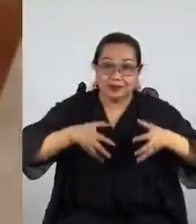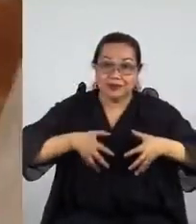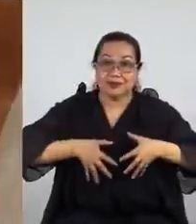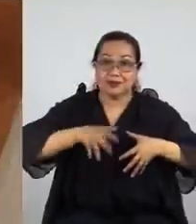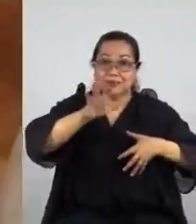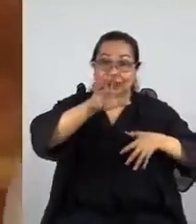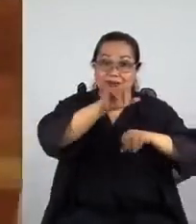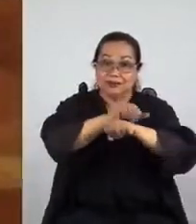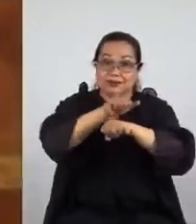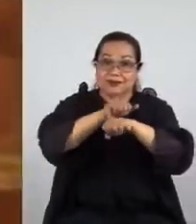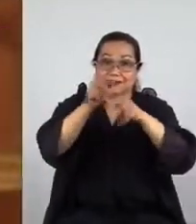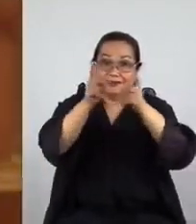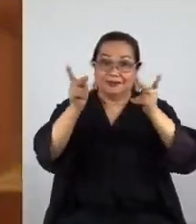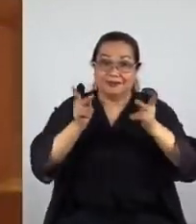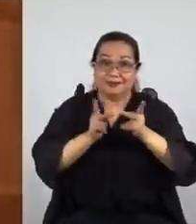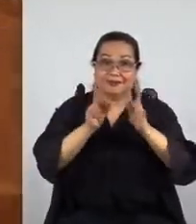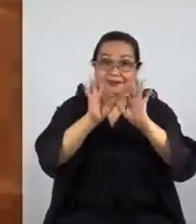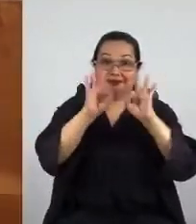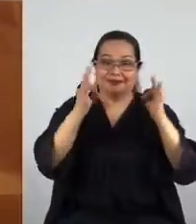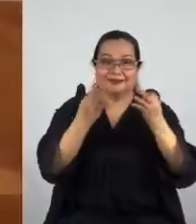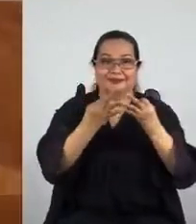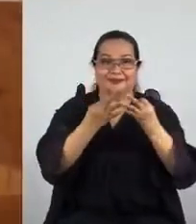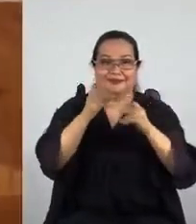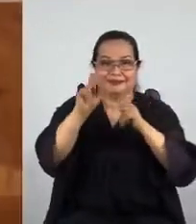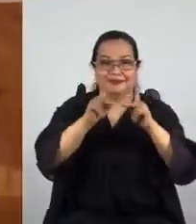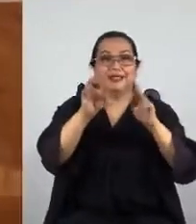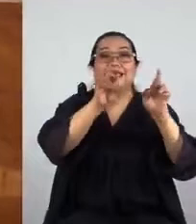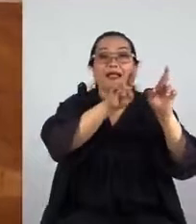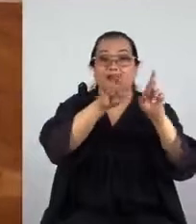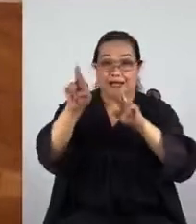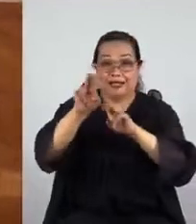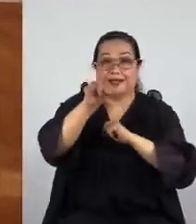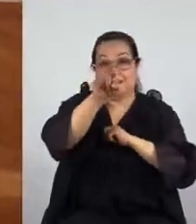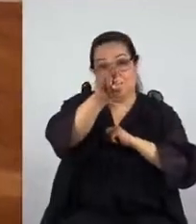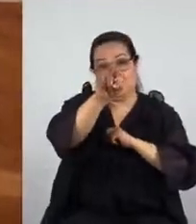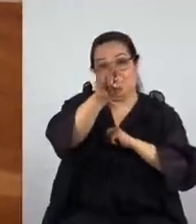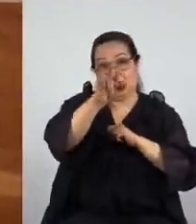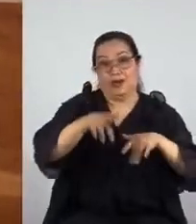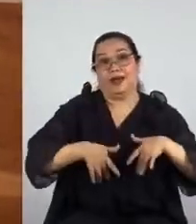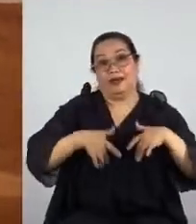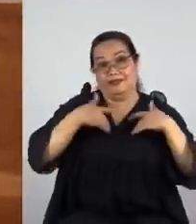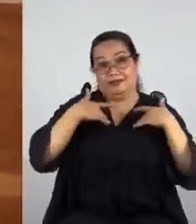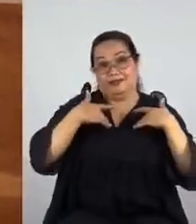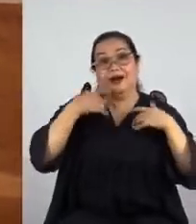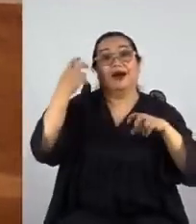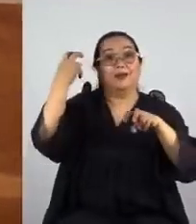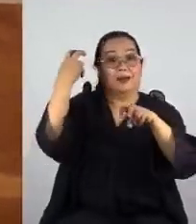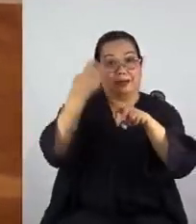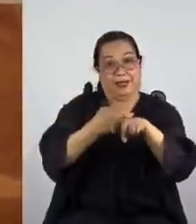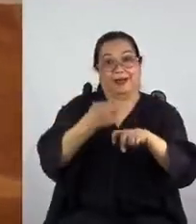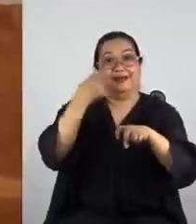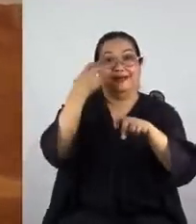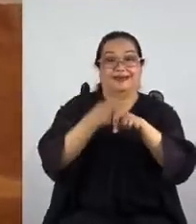your workplaces, in your family, be ready. Be ready.